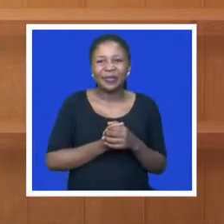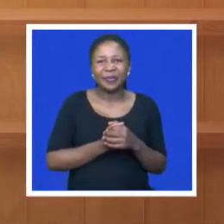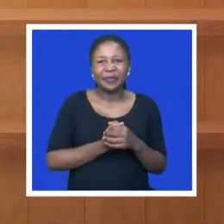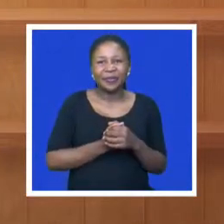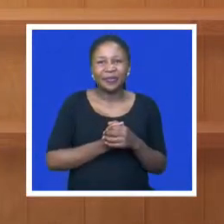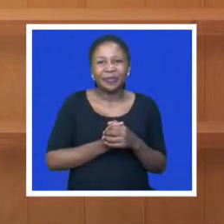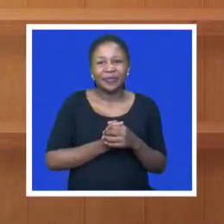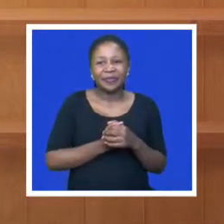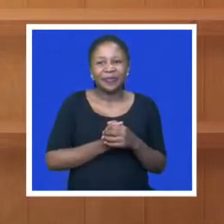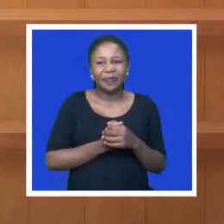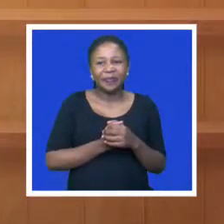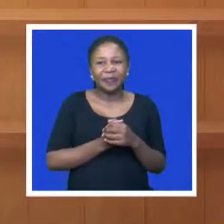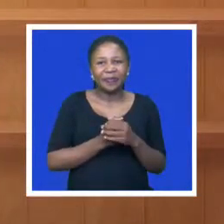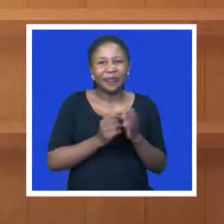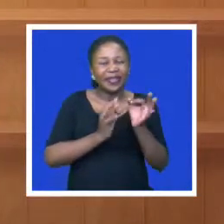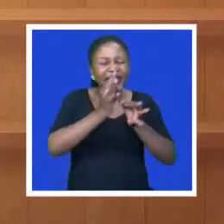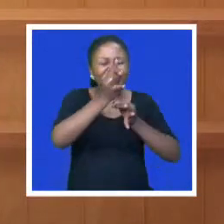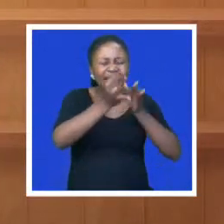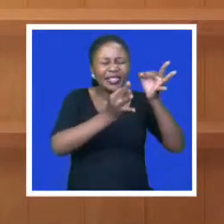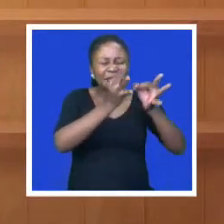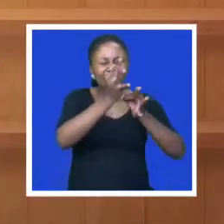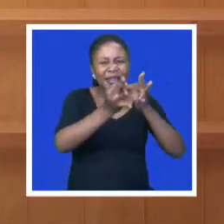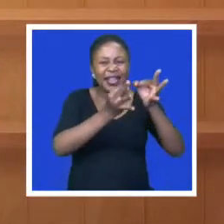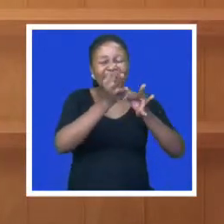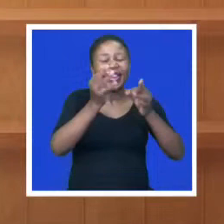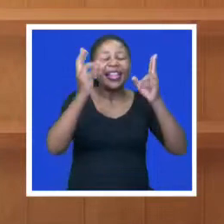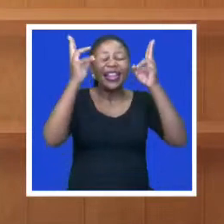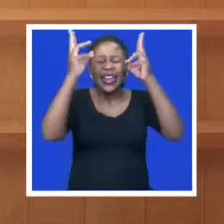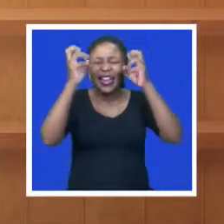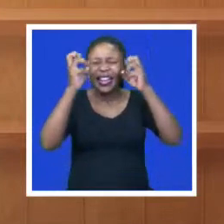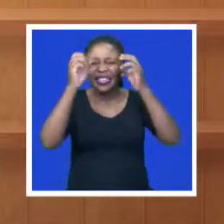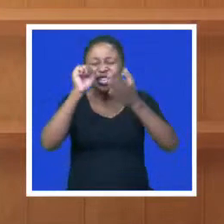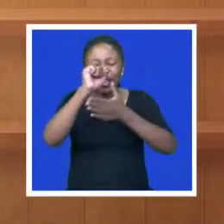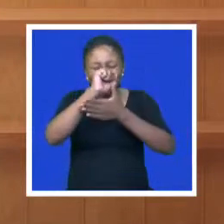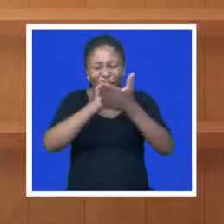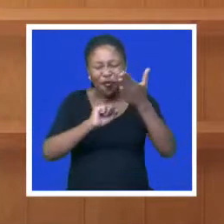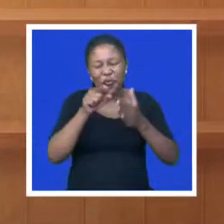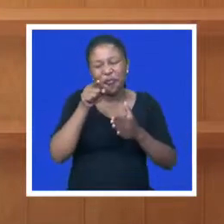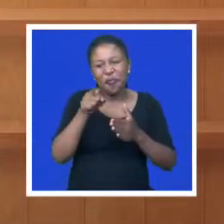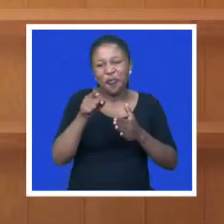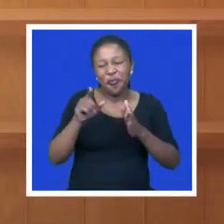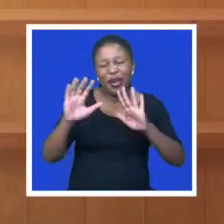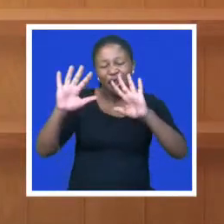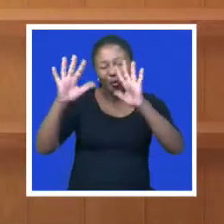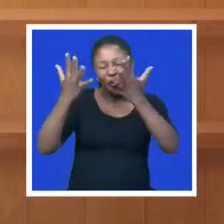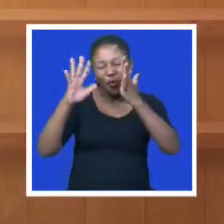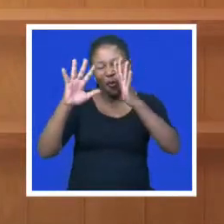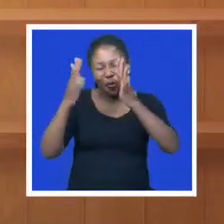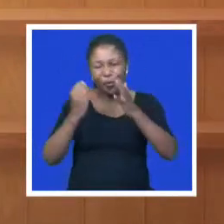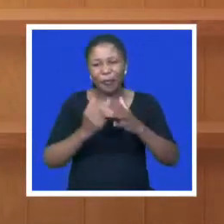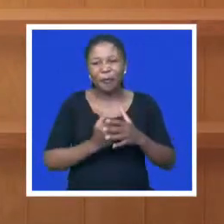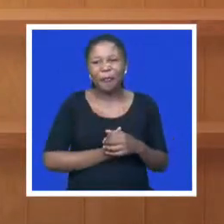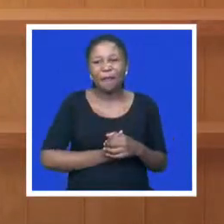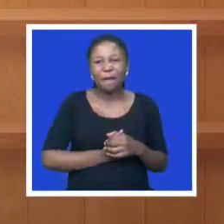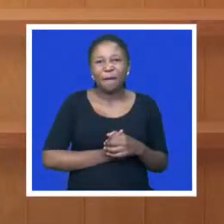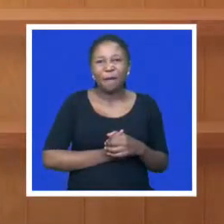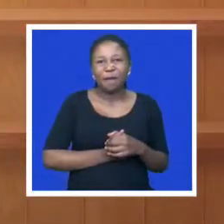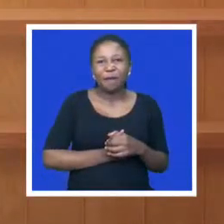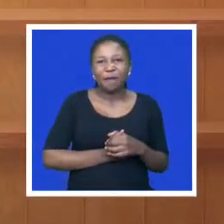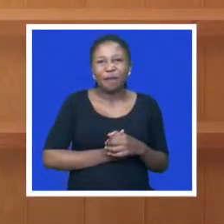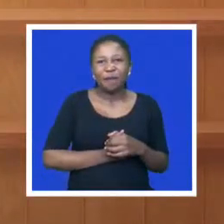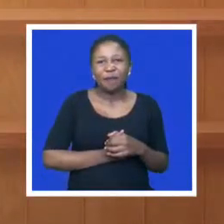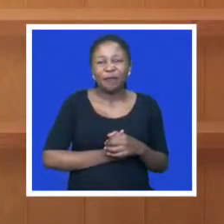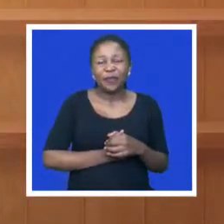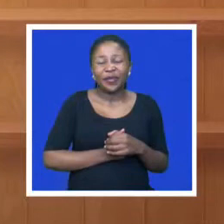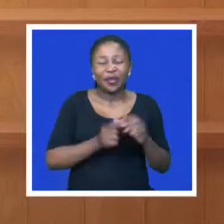2, explain lessons drawn from the Magnificat. And then evaluation question, do you